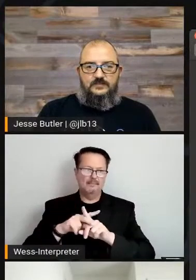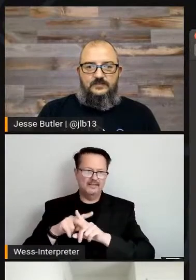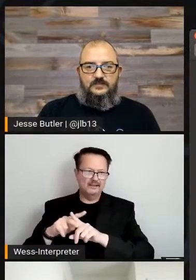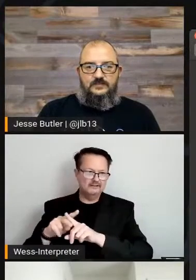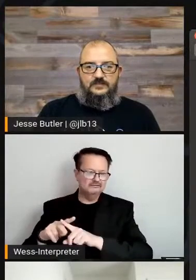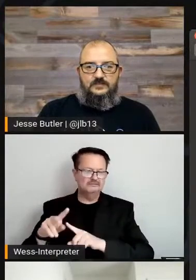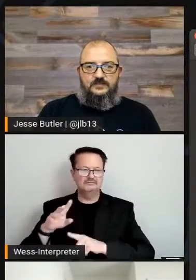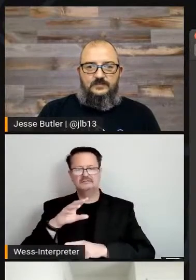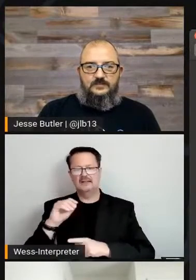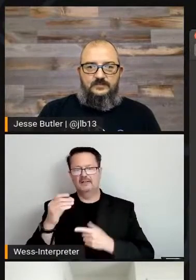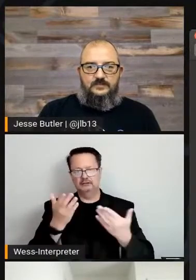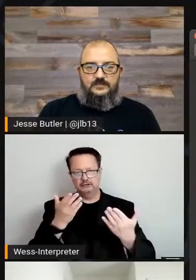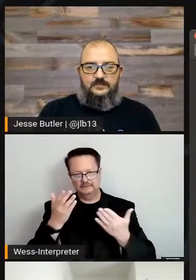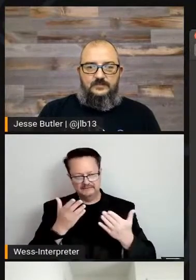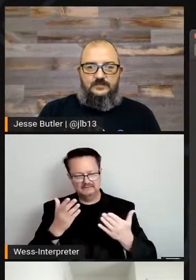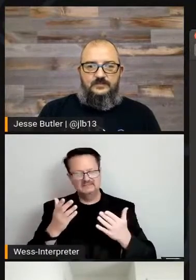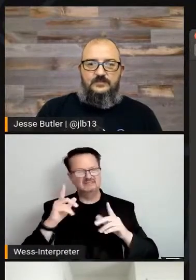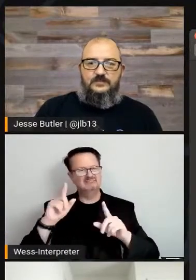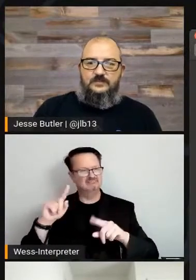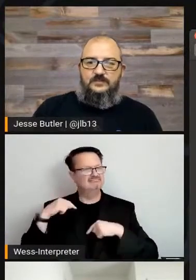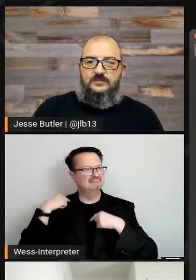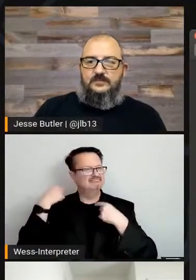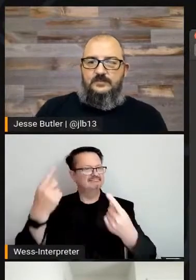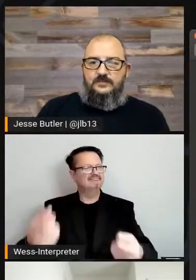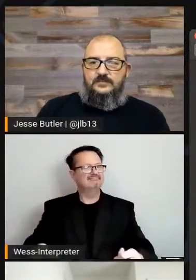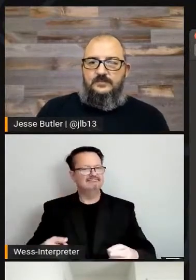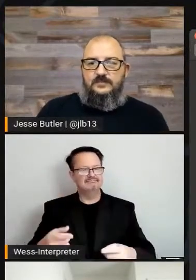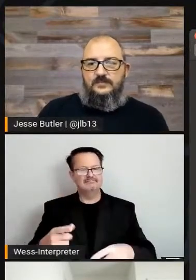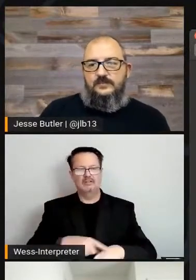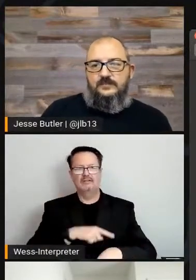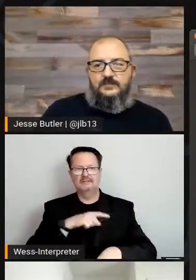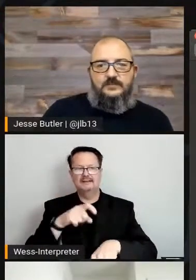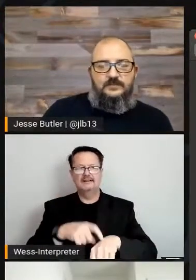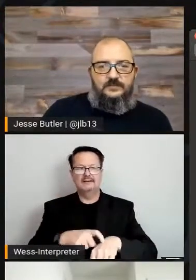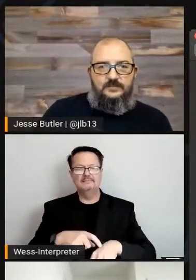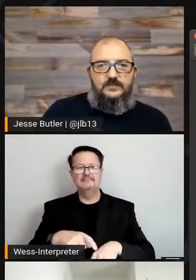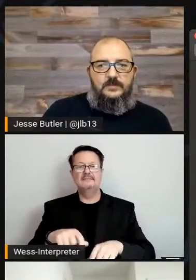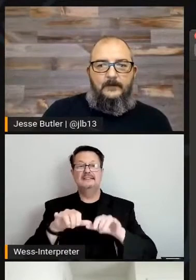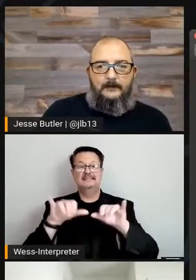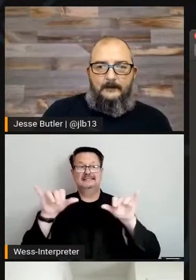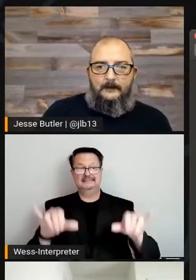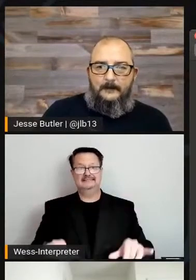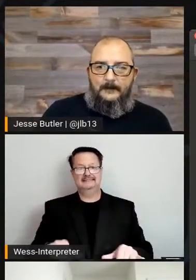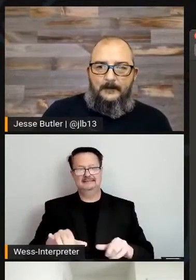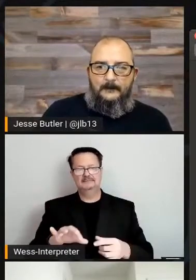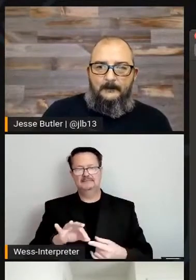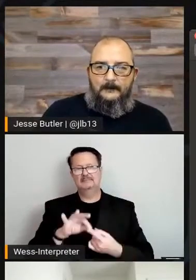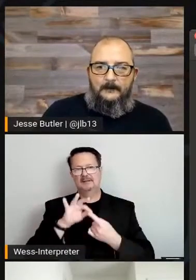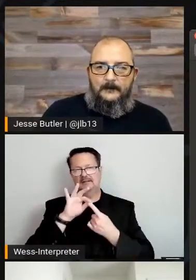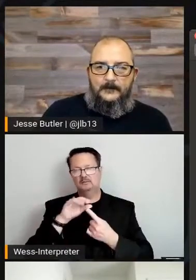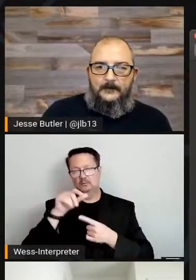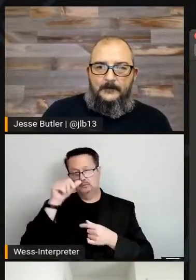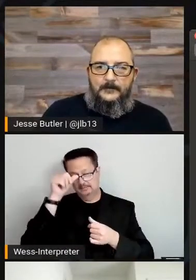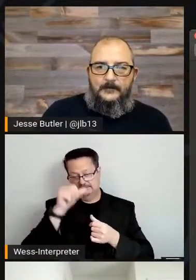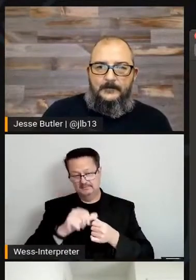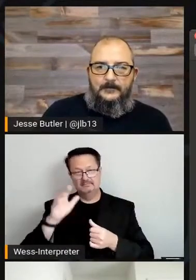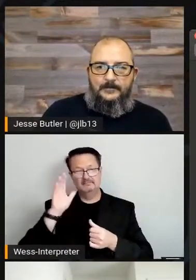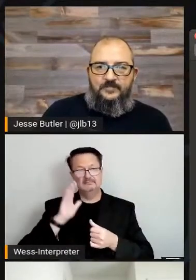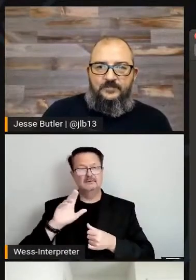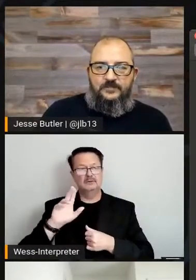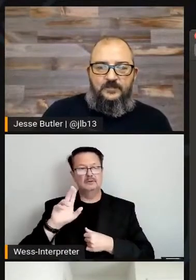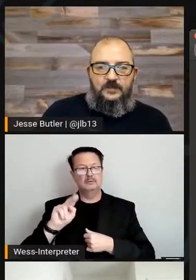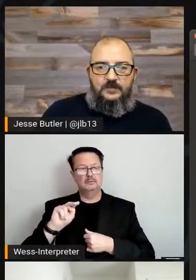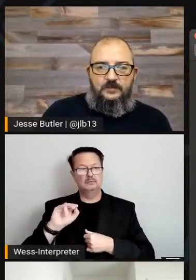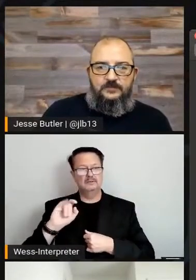and services has been around for a long time, and systems especially. You remember the days of Unix